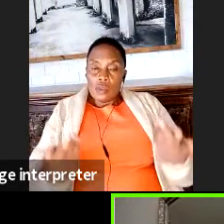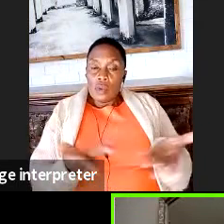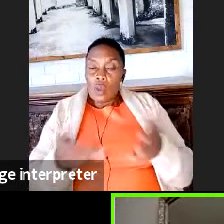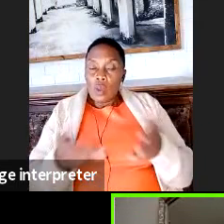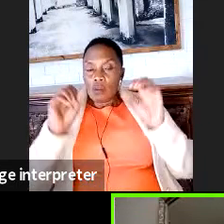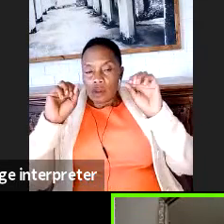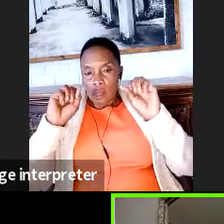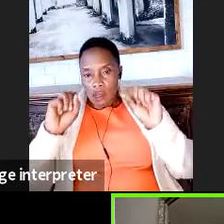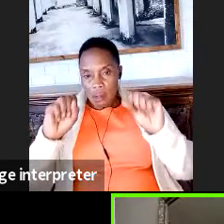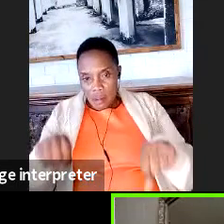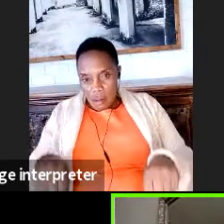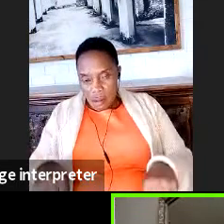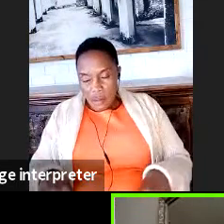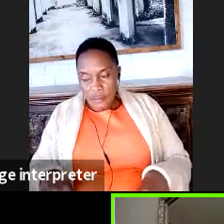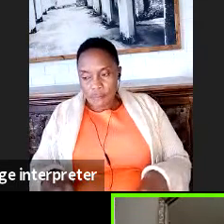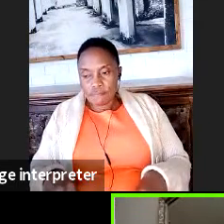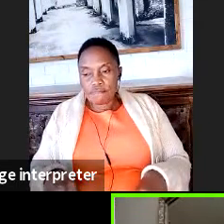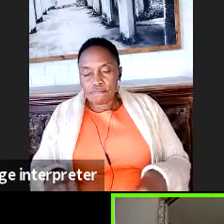to